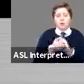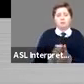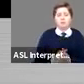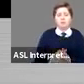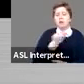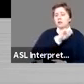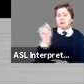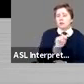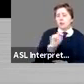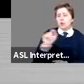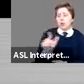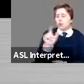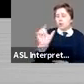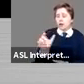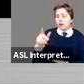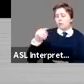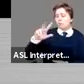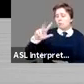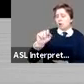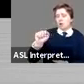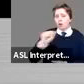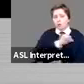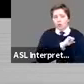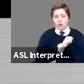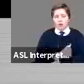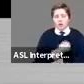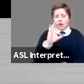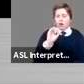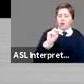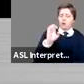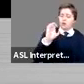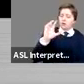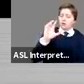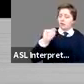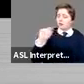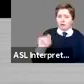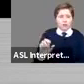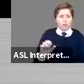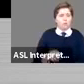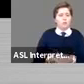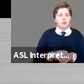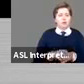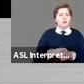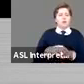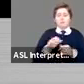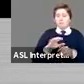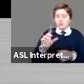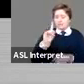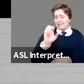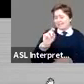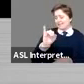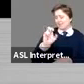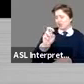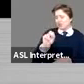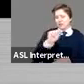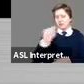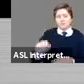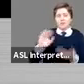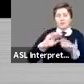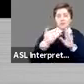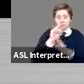Toledo-Lucas County Port Authority, Connect Toledo, Destination Toledo, the City of